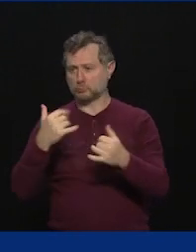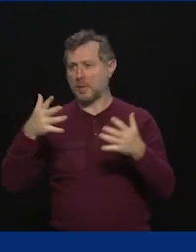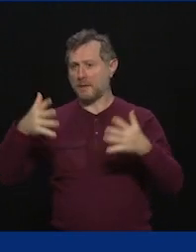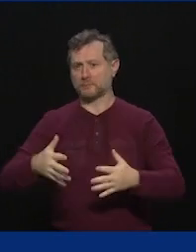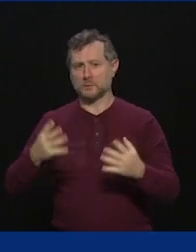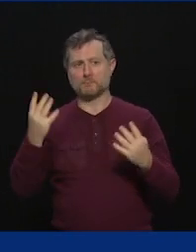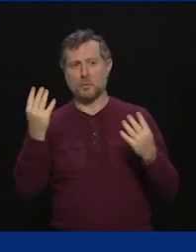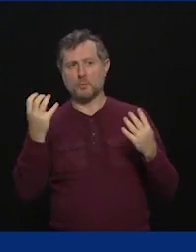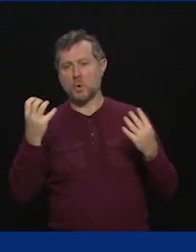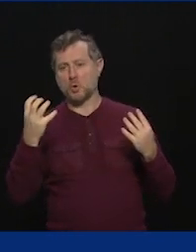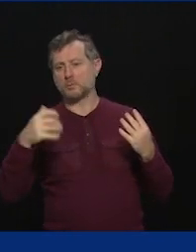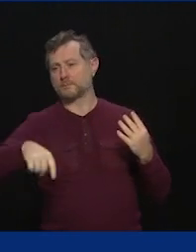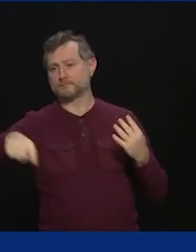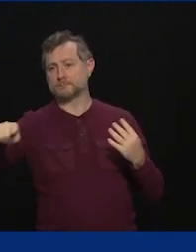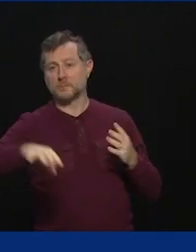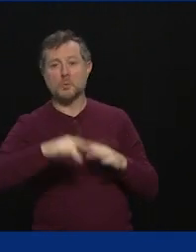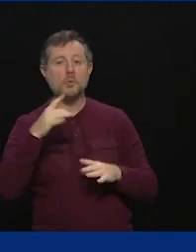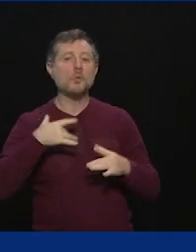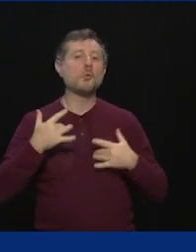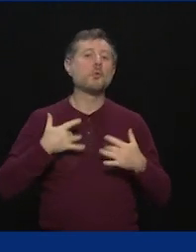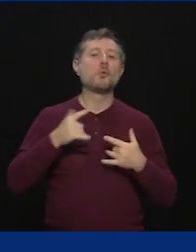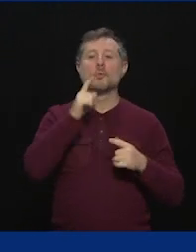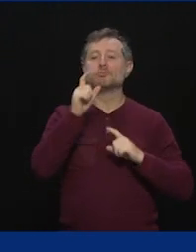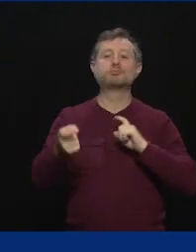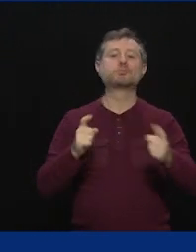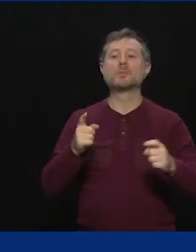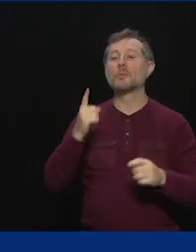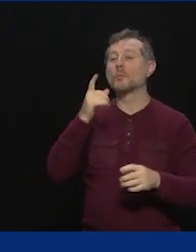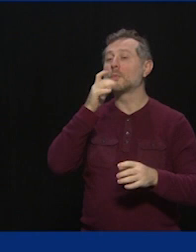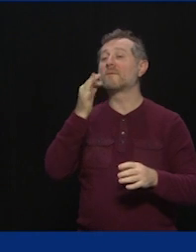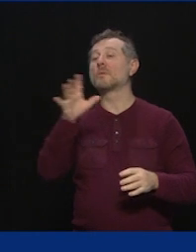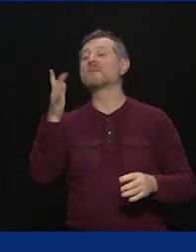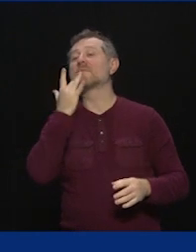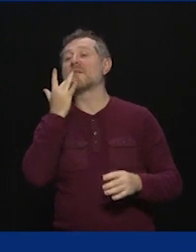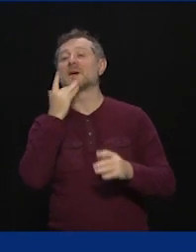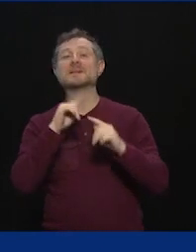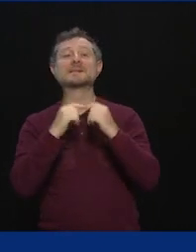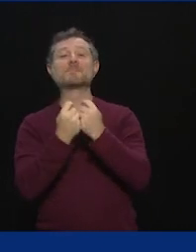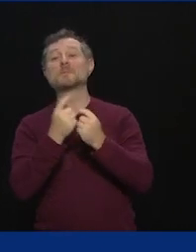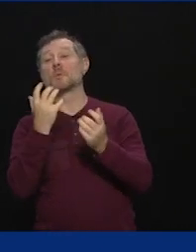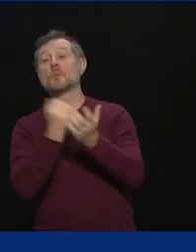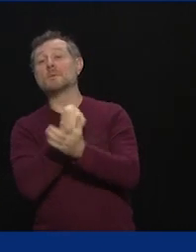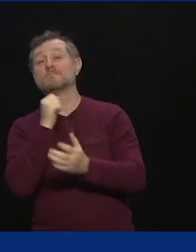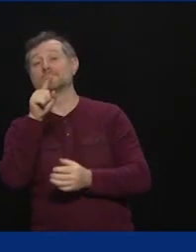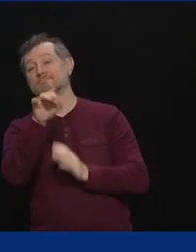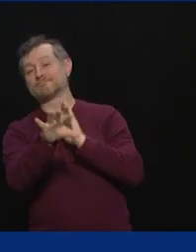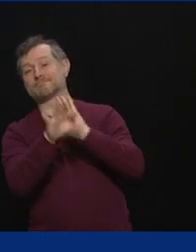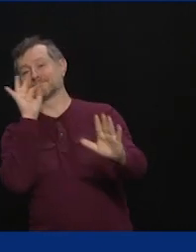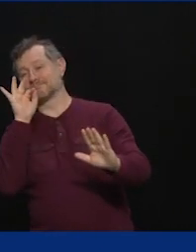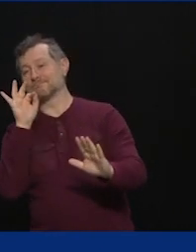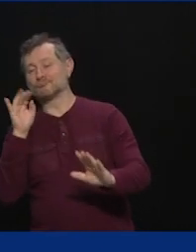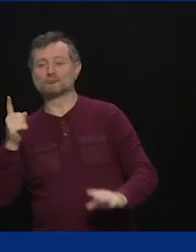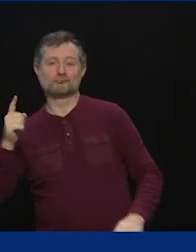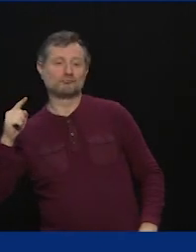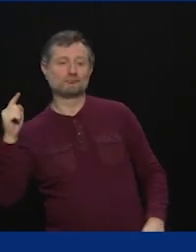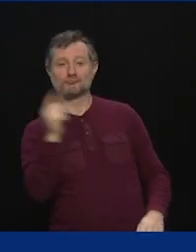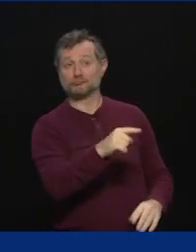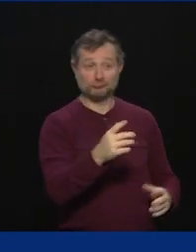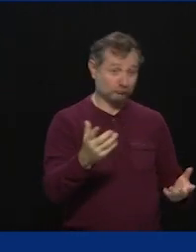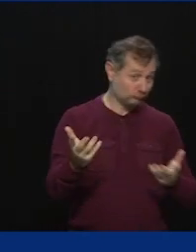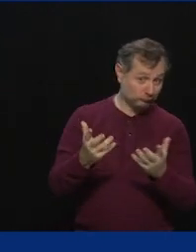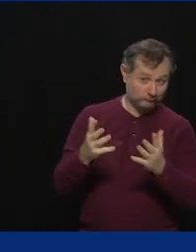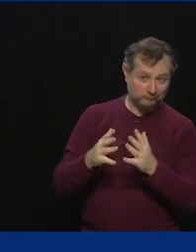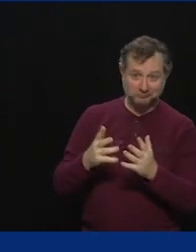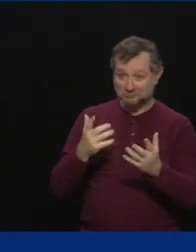and you've got a chance to see one of your favorite sports teams or get some of the paraphernalia, or even have a chat with one of our